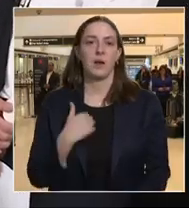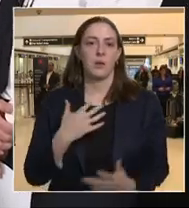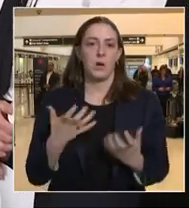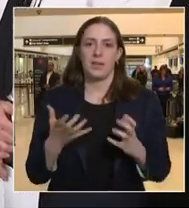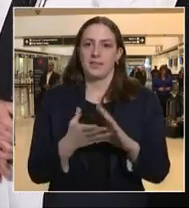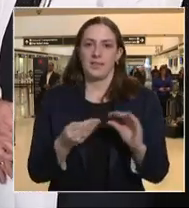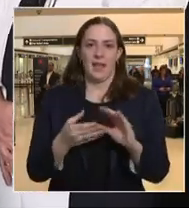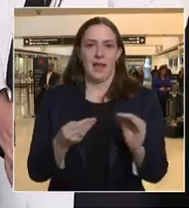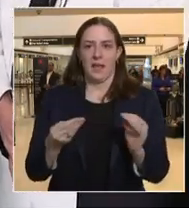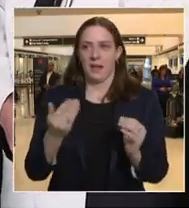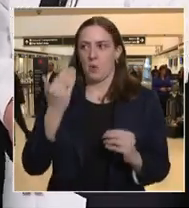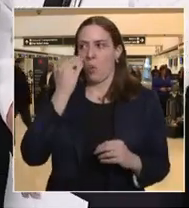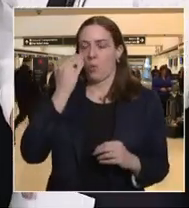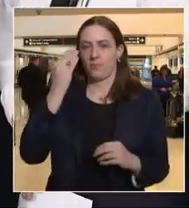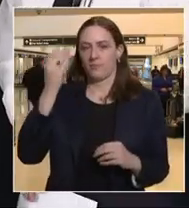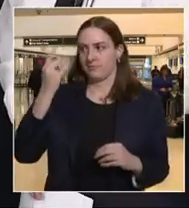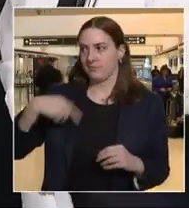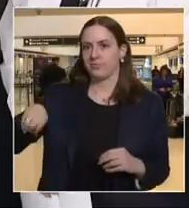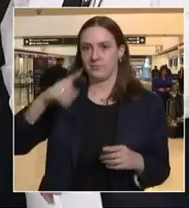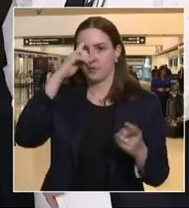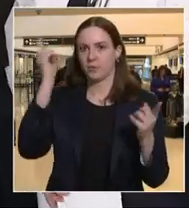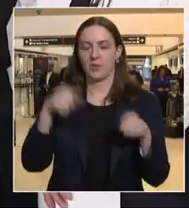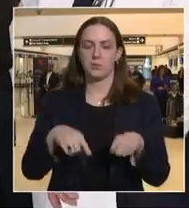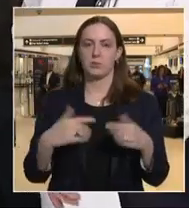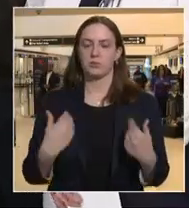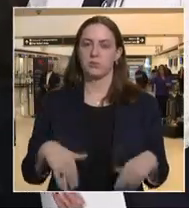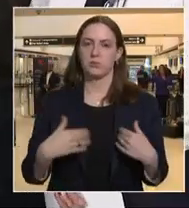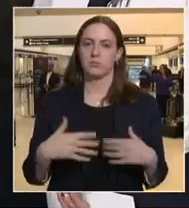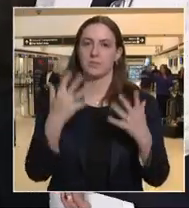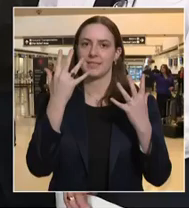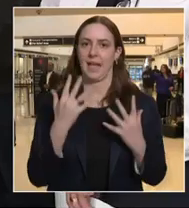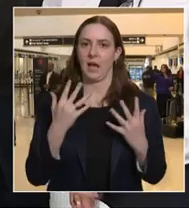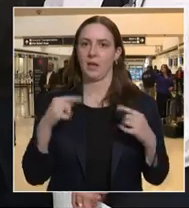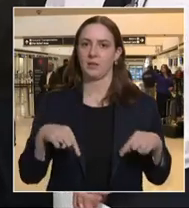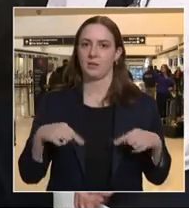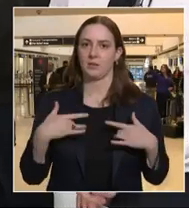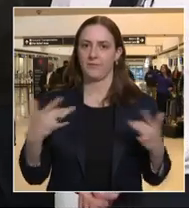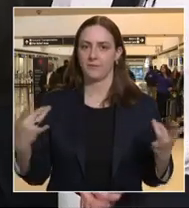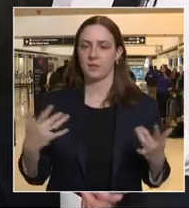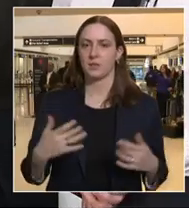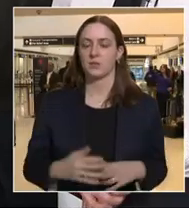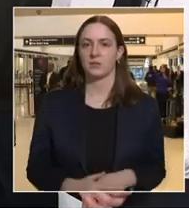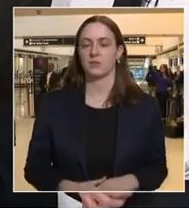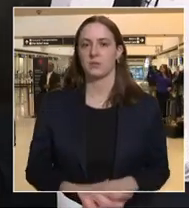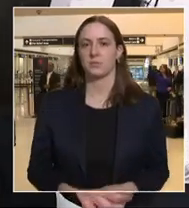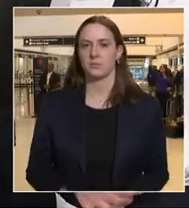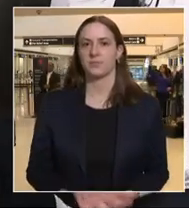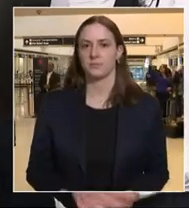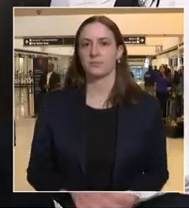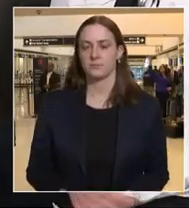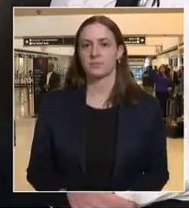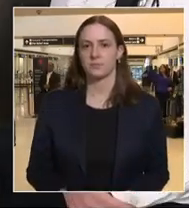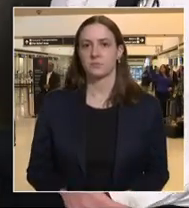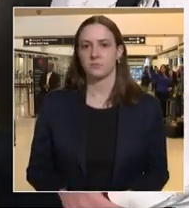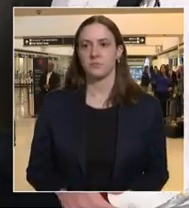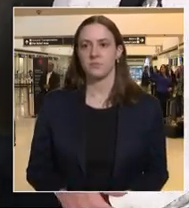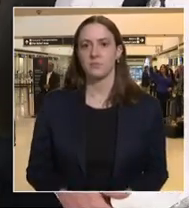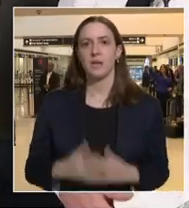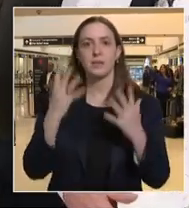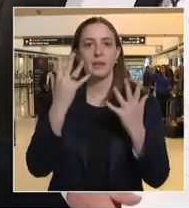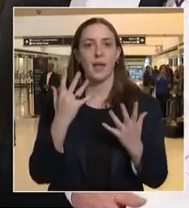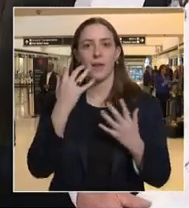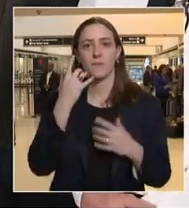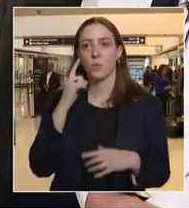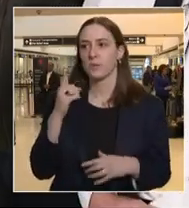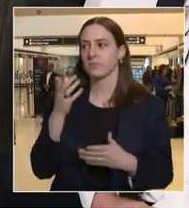all Washingtonians, how very sad we are for American